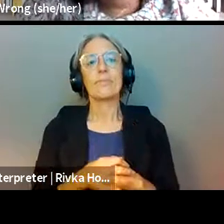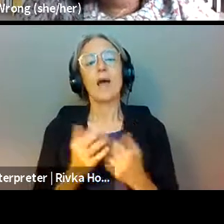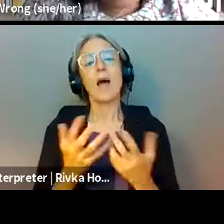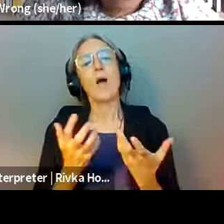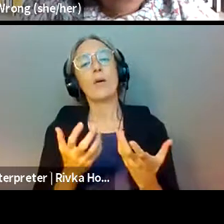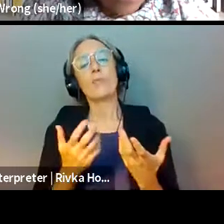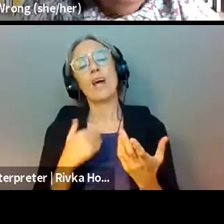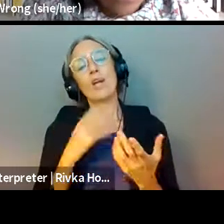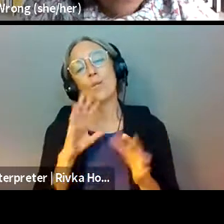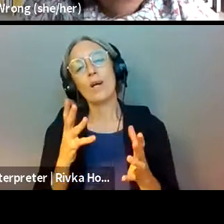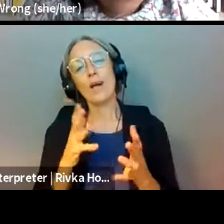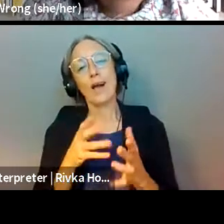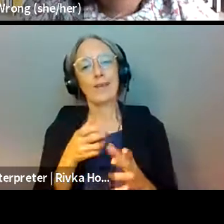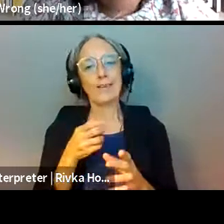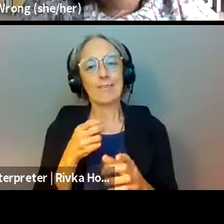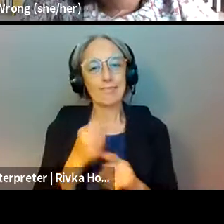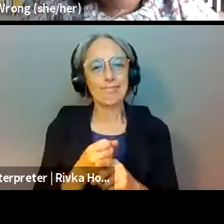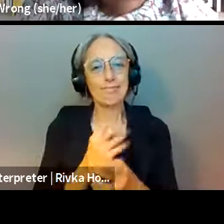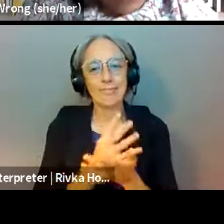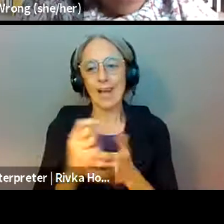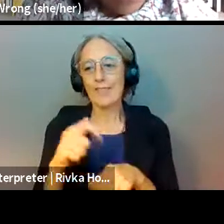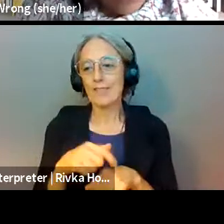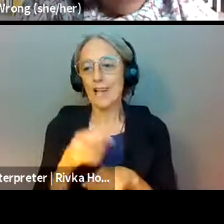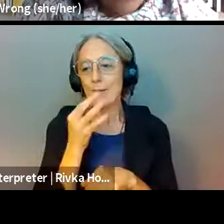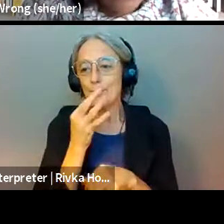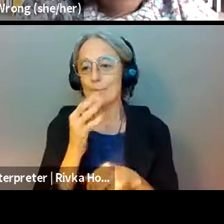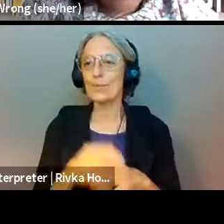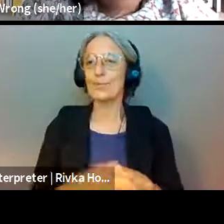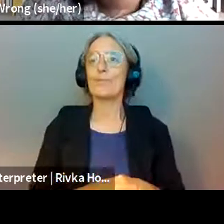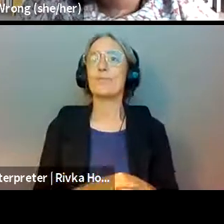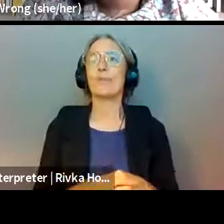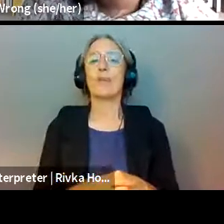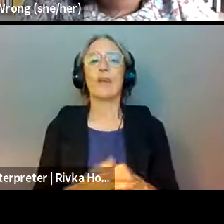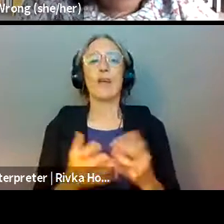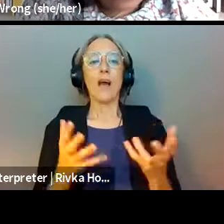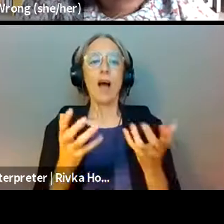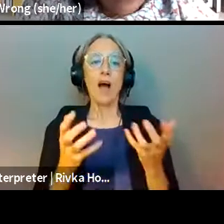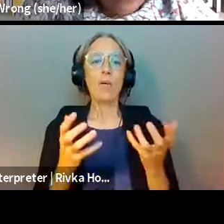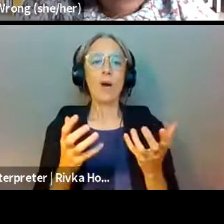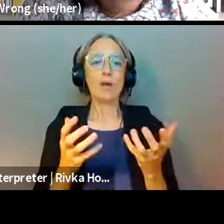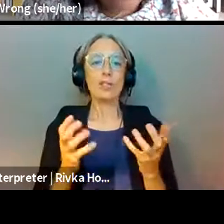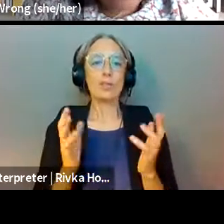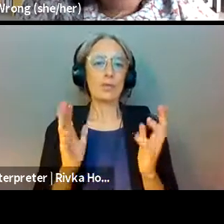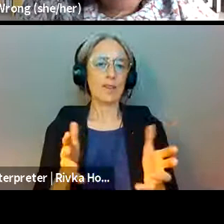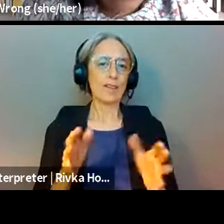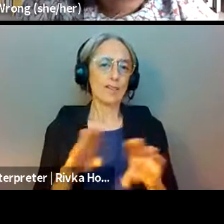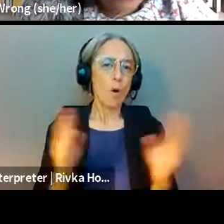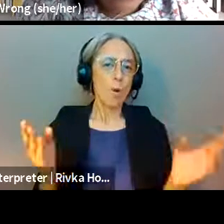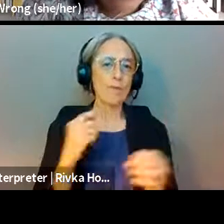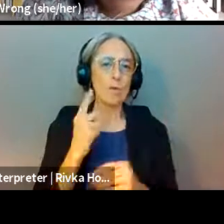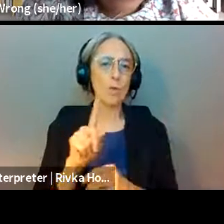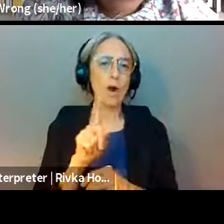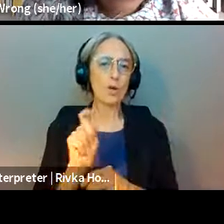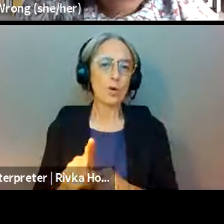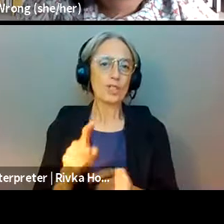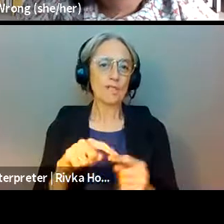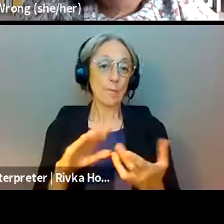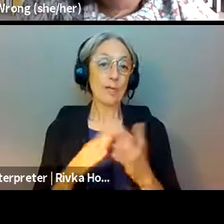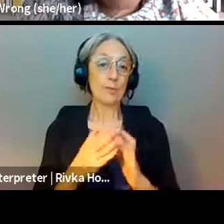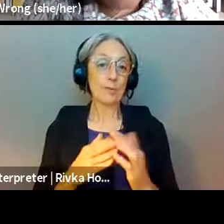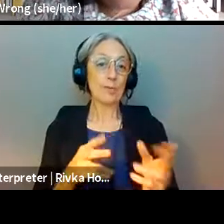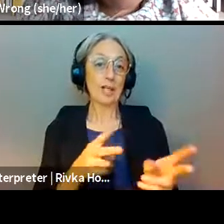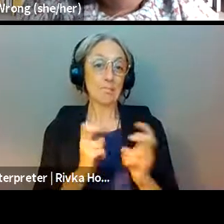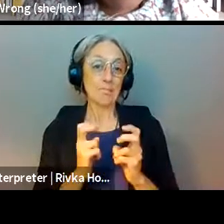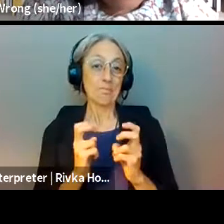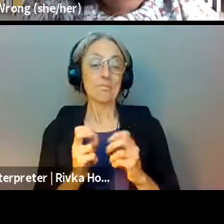kind of running into time, and I do want to at least leave it up for one question from the community. So I